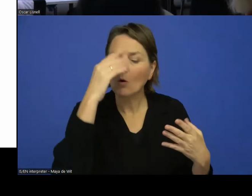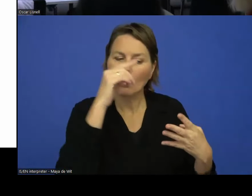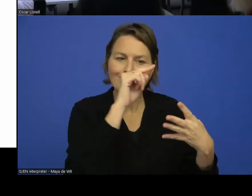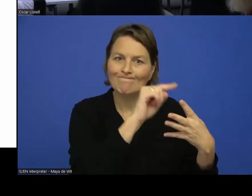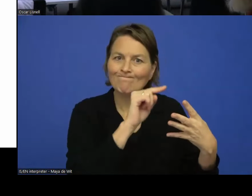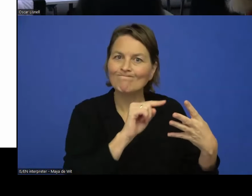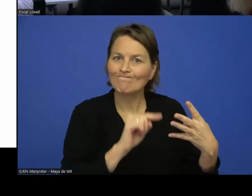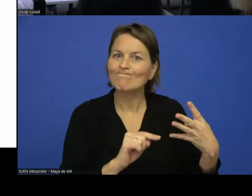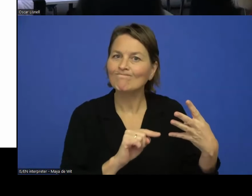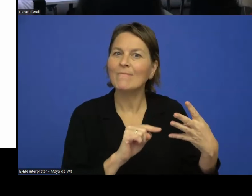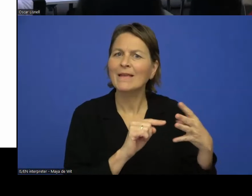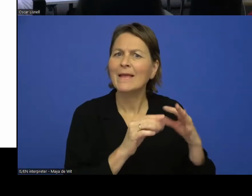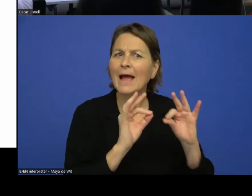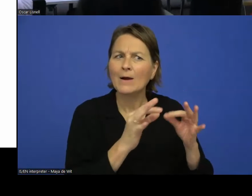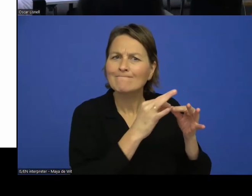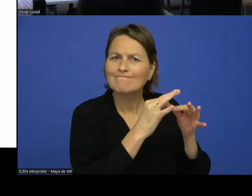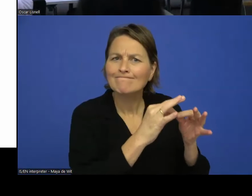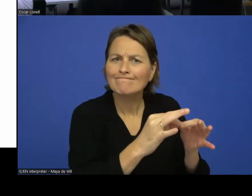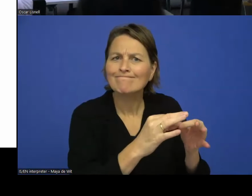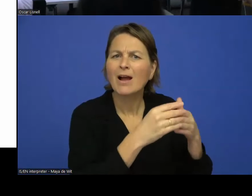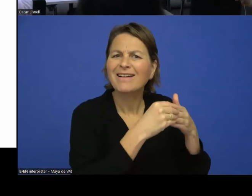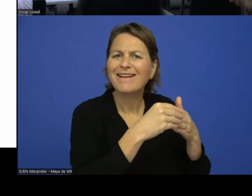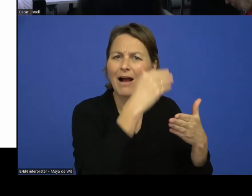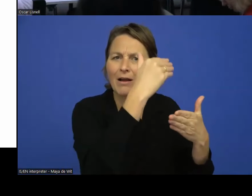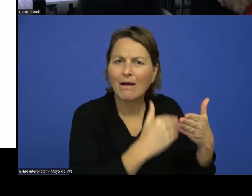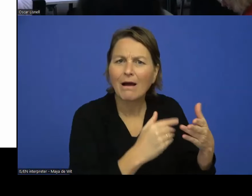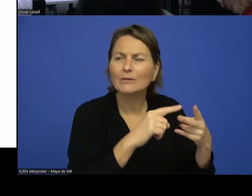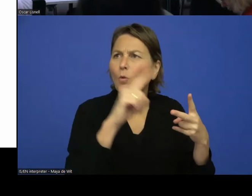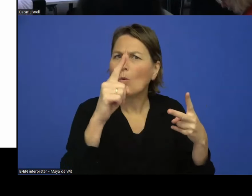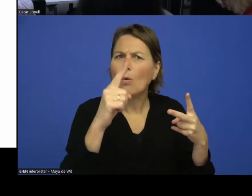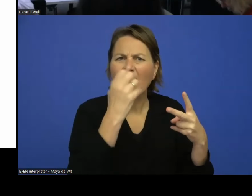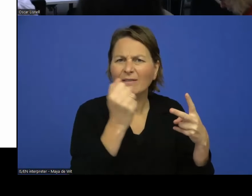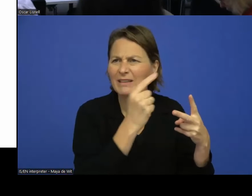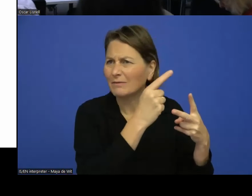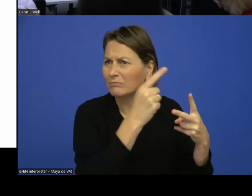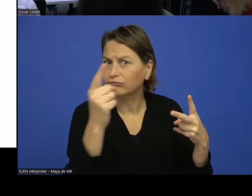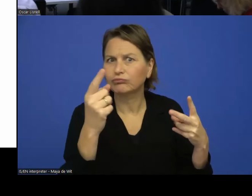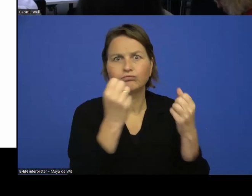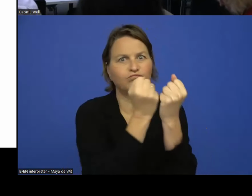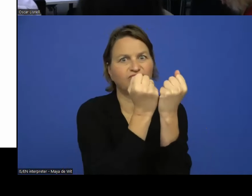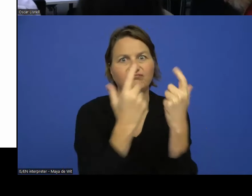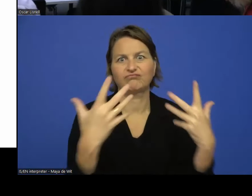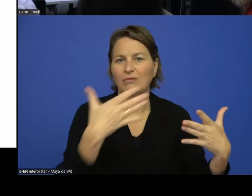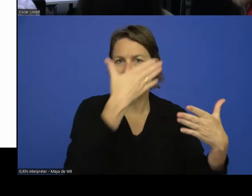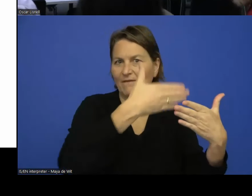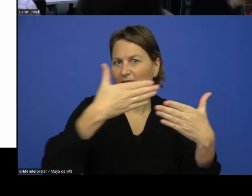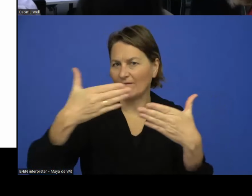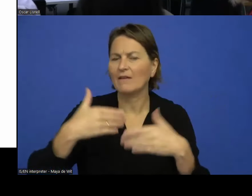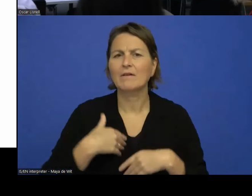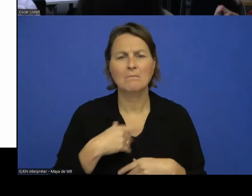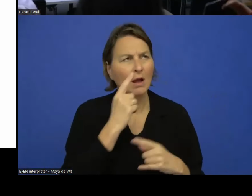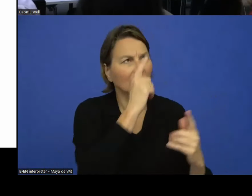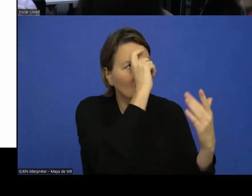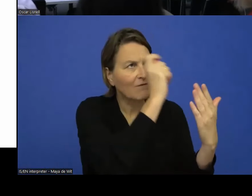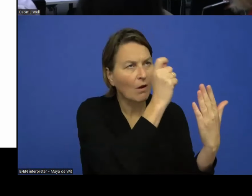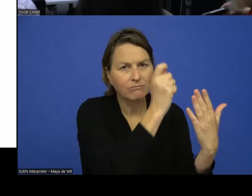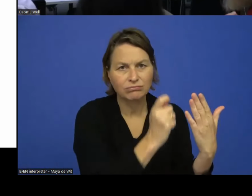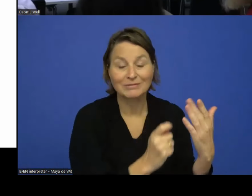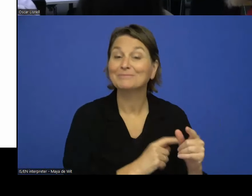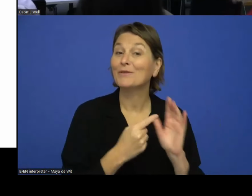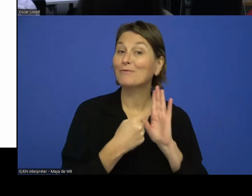international guidelines, you will find that there are many such guidelines that we should comply to. For example, the